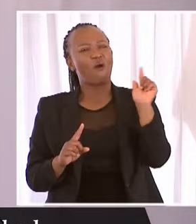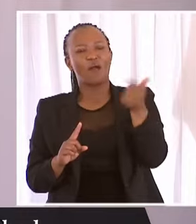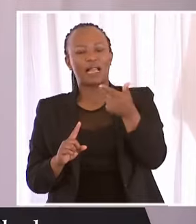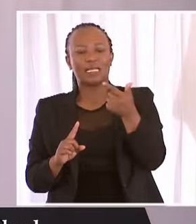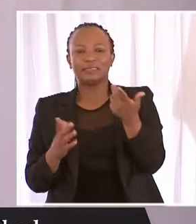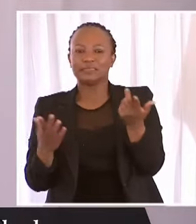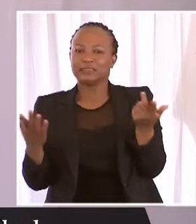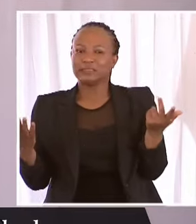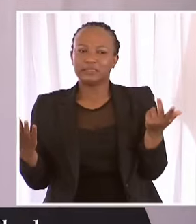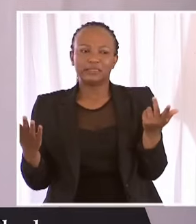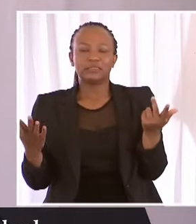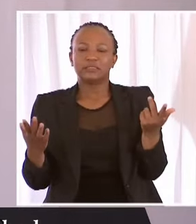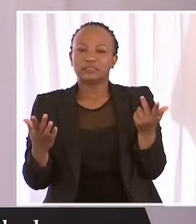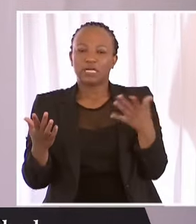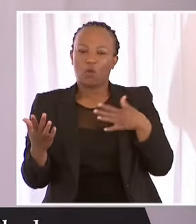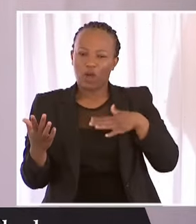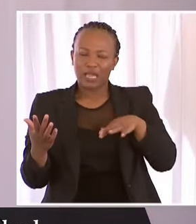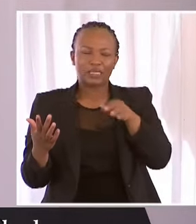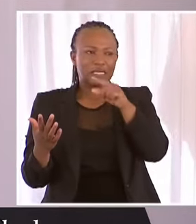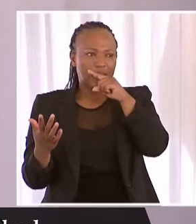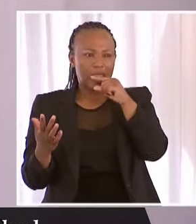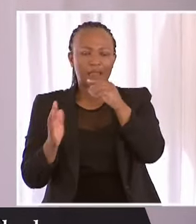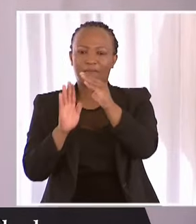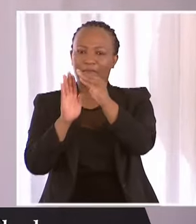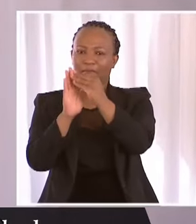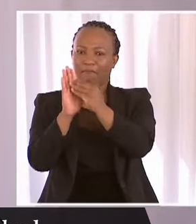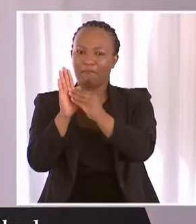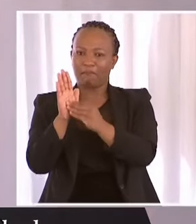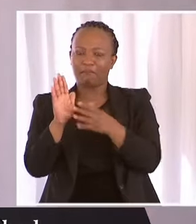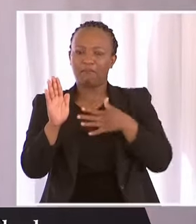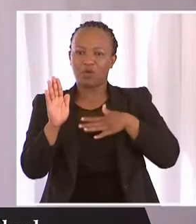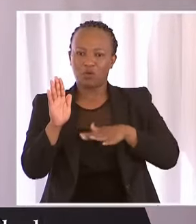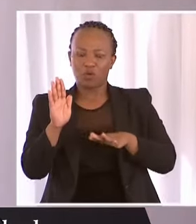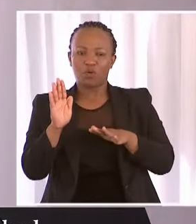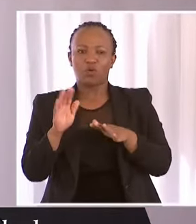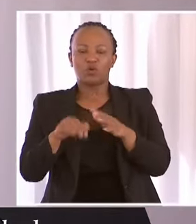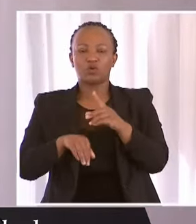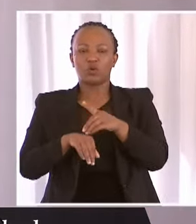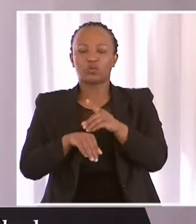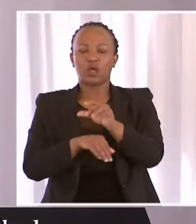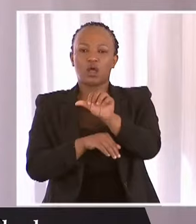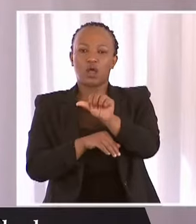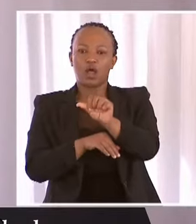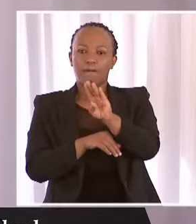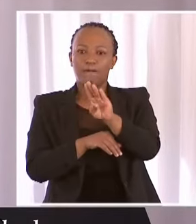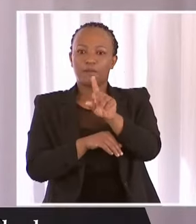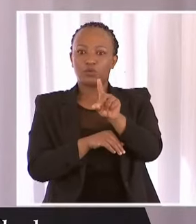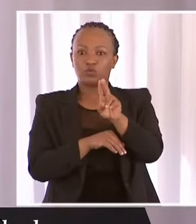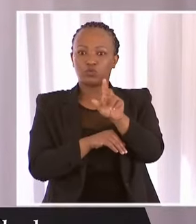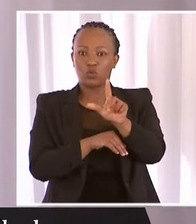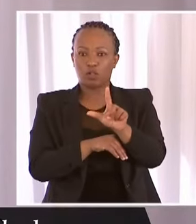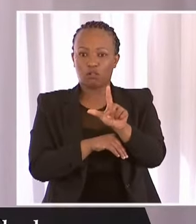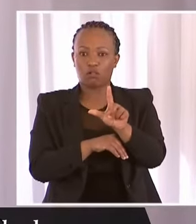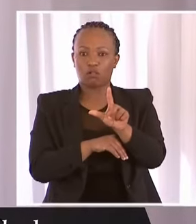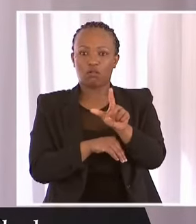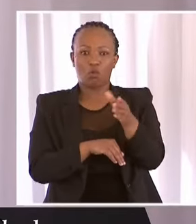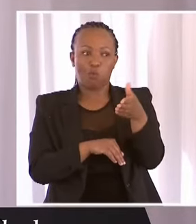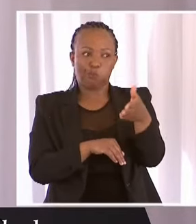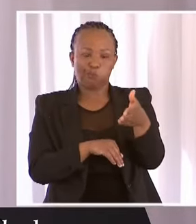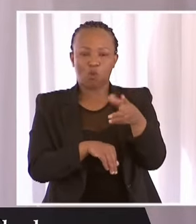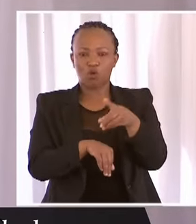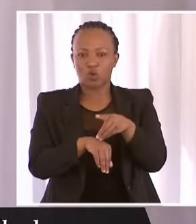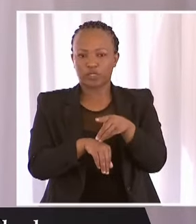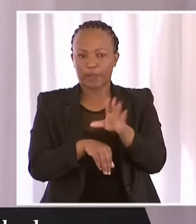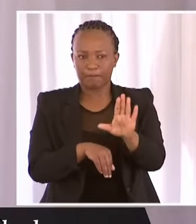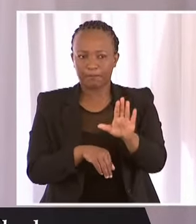not. But I would like to at least mention Dr. Abdul, who is here today,